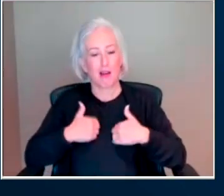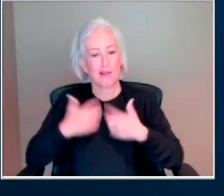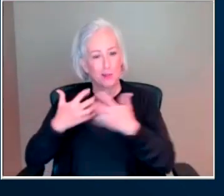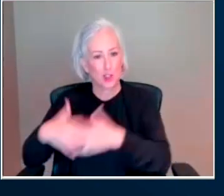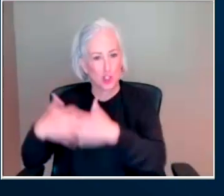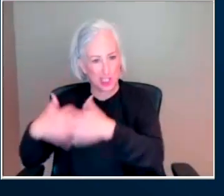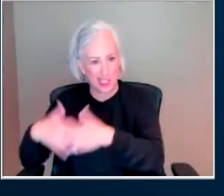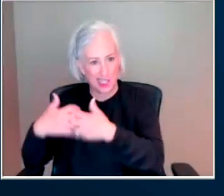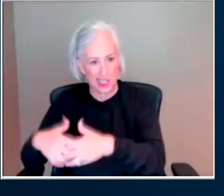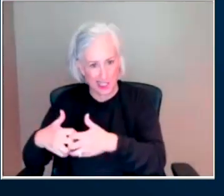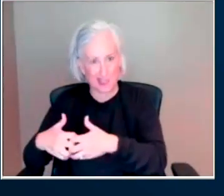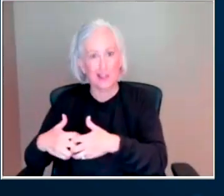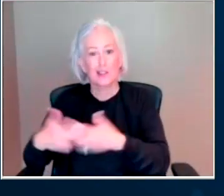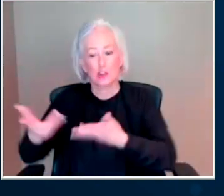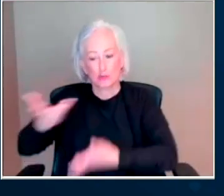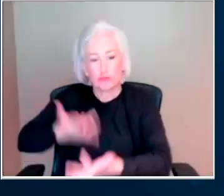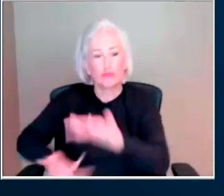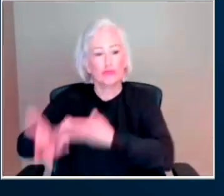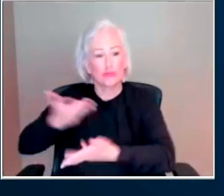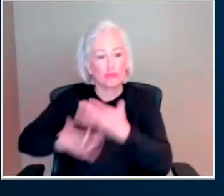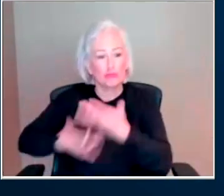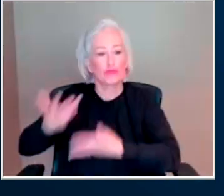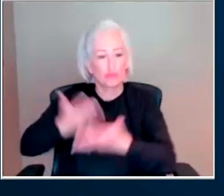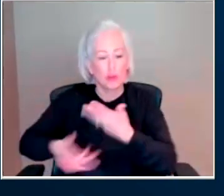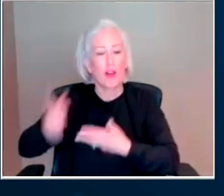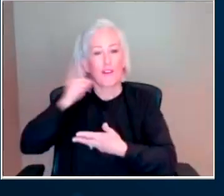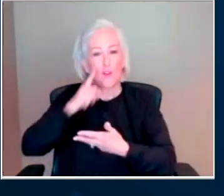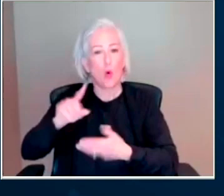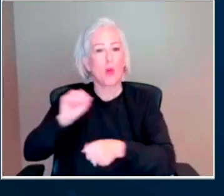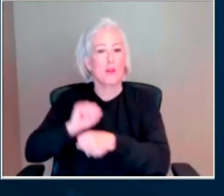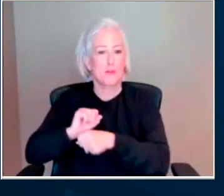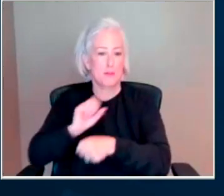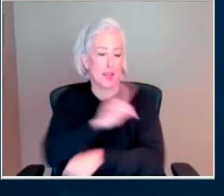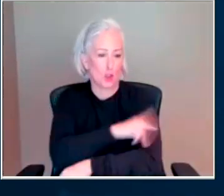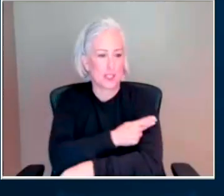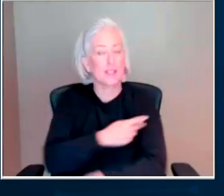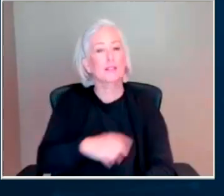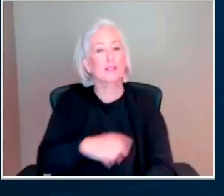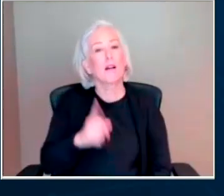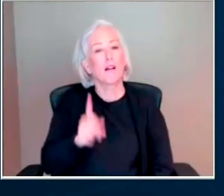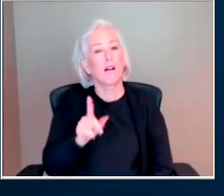it's very exciting and fascinating to see how this all comes together. It's